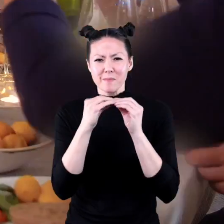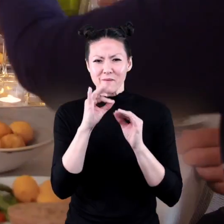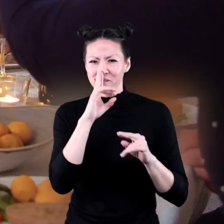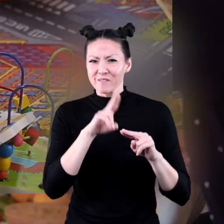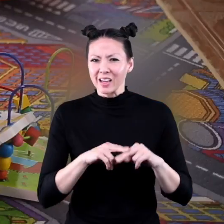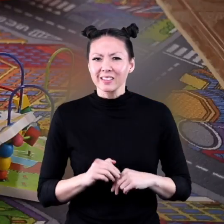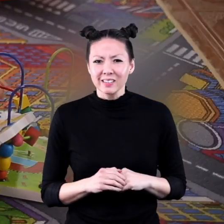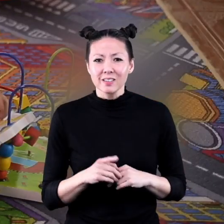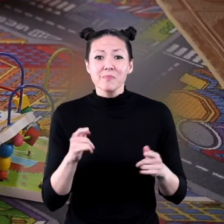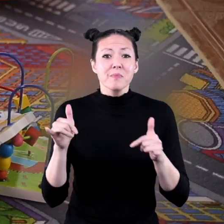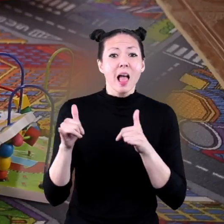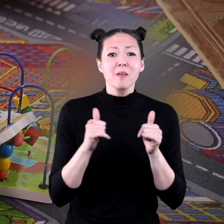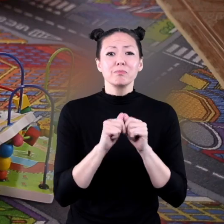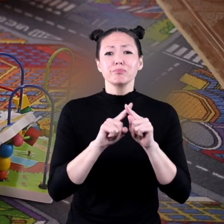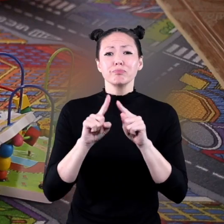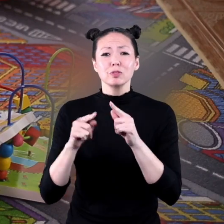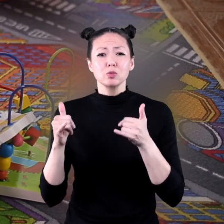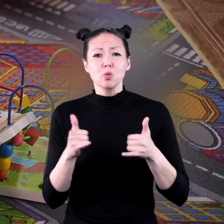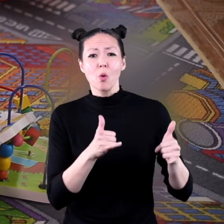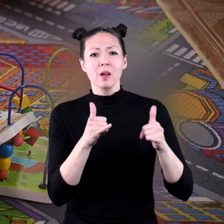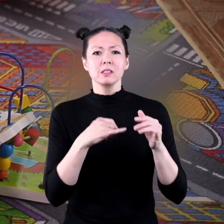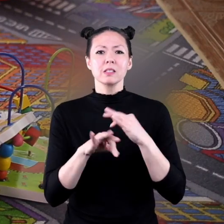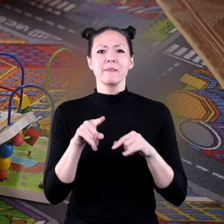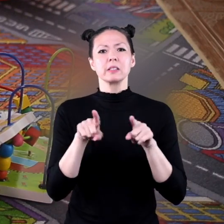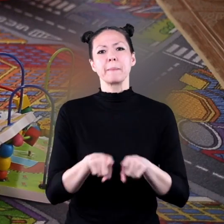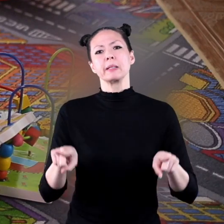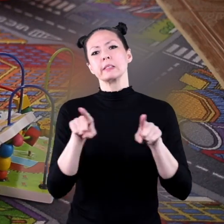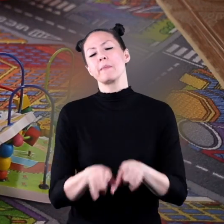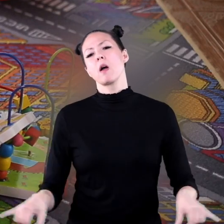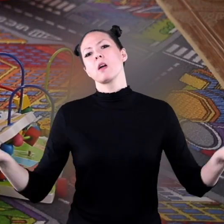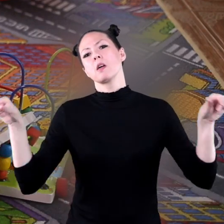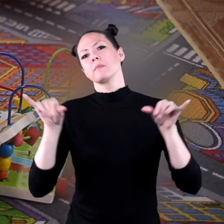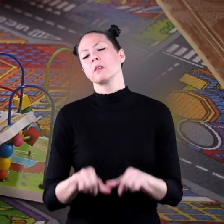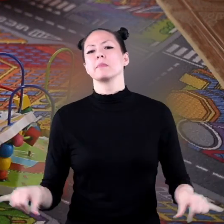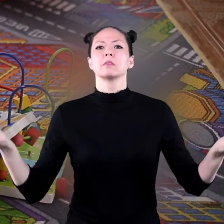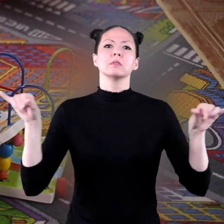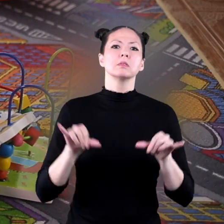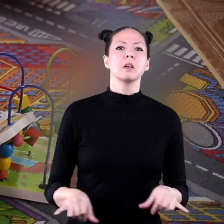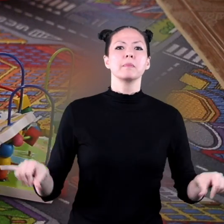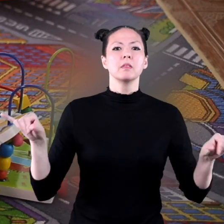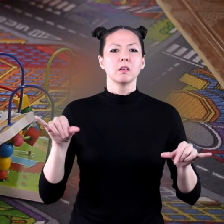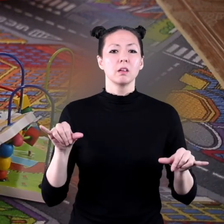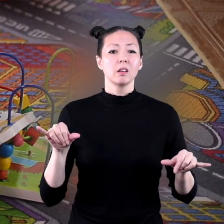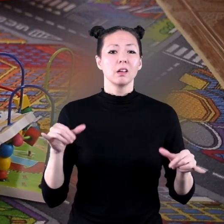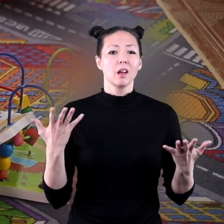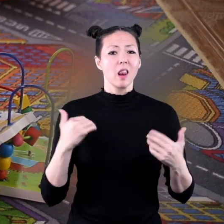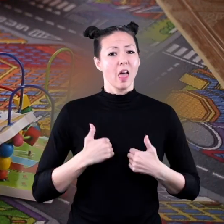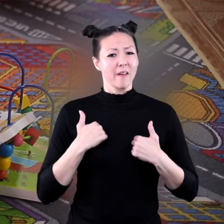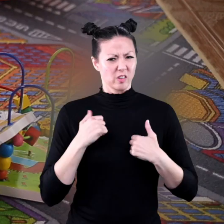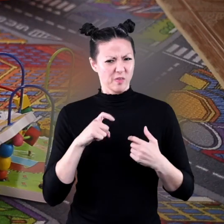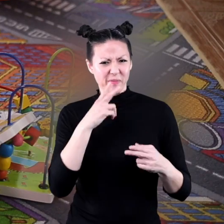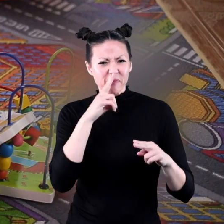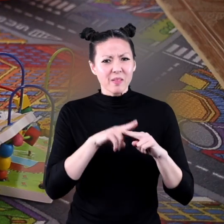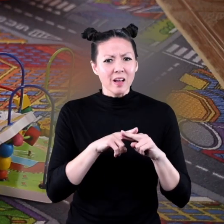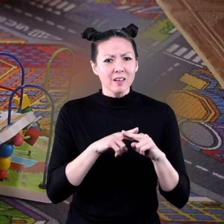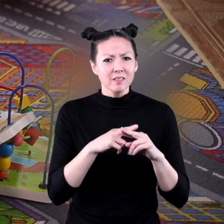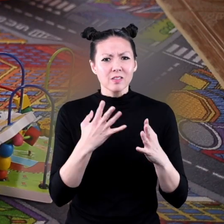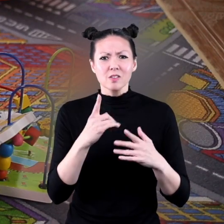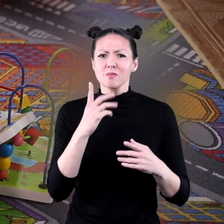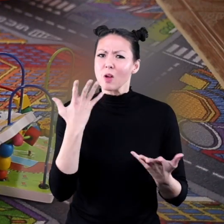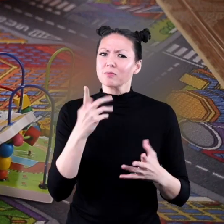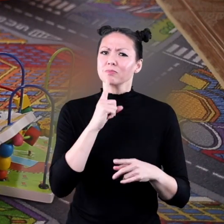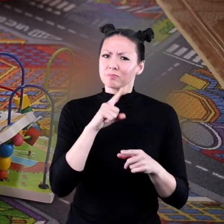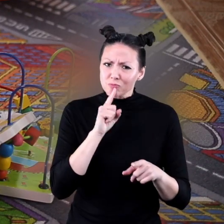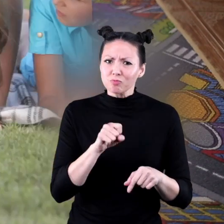fun. And when you play with different toys instead of the same one over and over, your life can be more fun. The same is